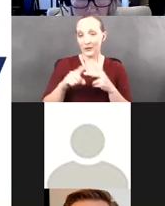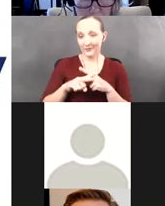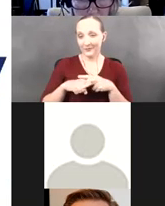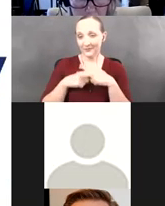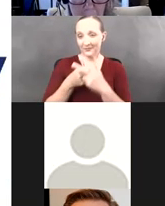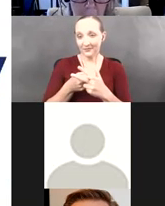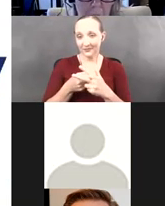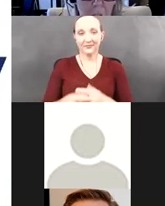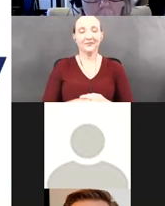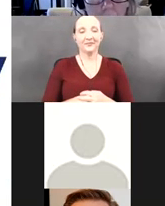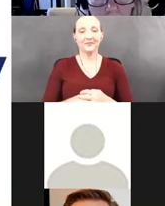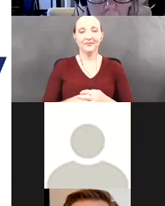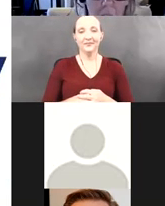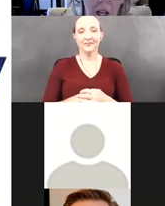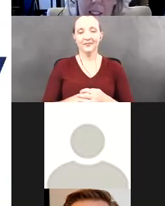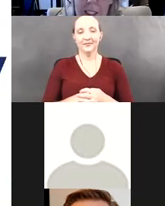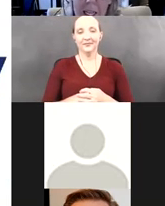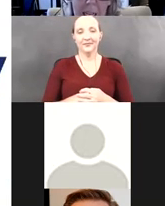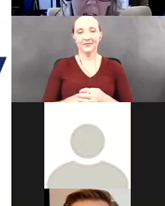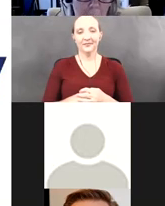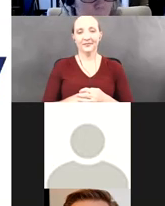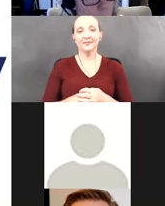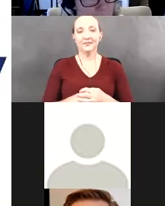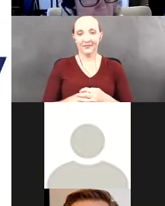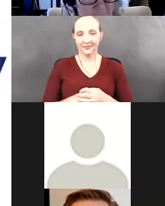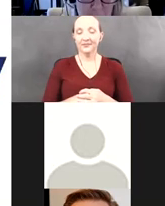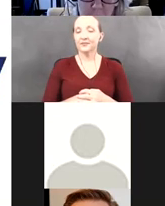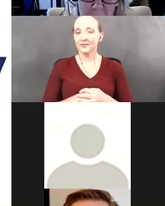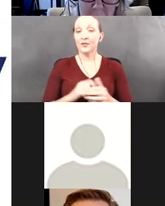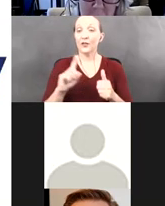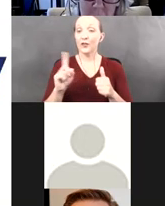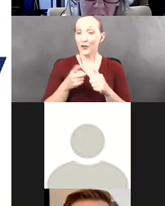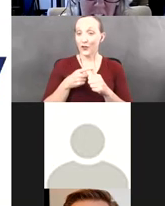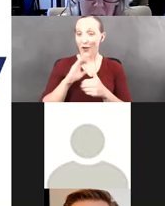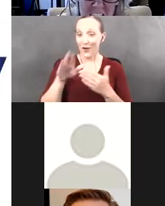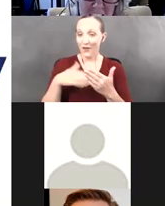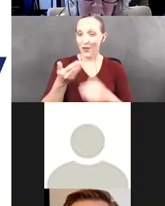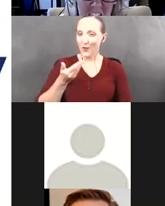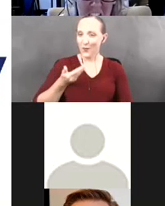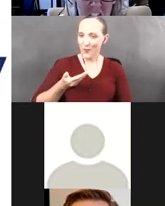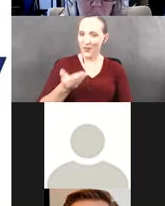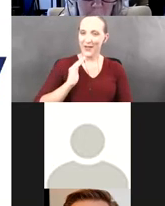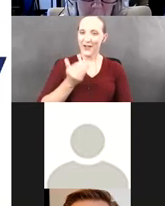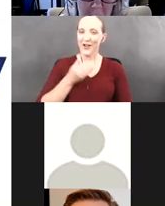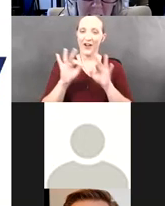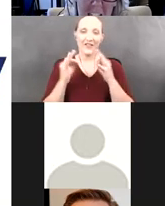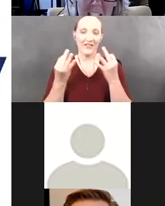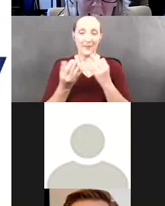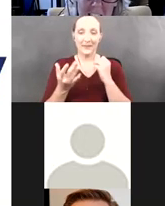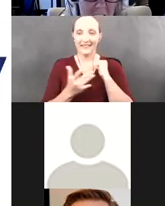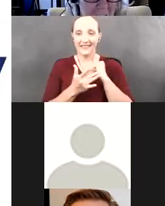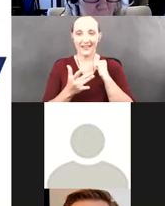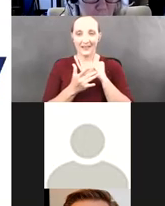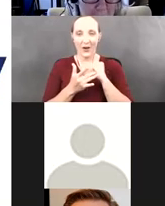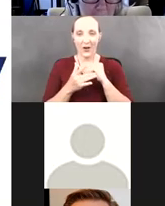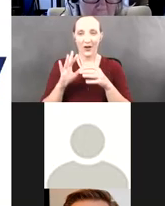started. Vamos a empezar. Today, well, first of all, Hoy, welcome to our Family Technology bienvenidos webinar.